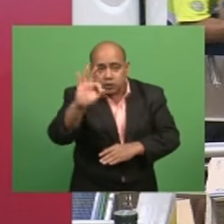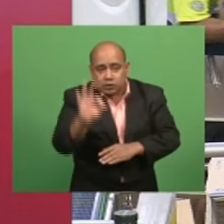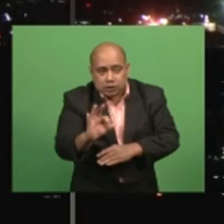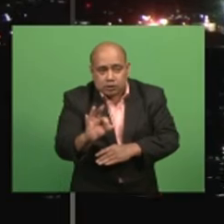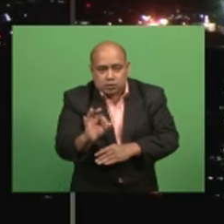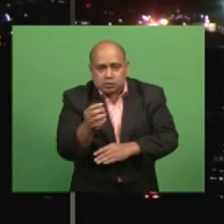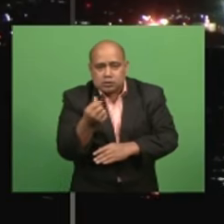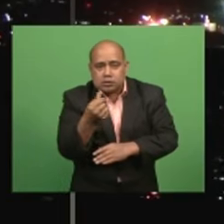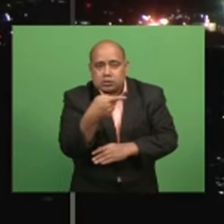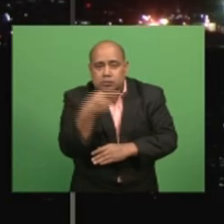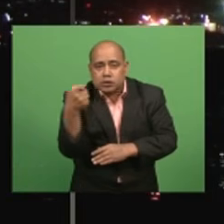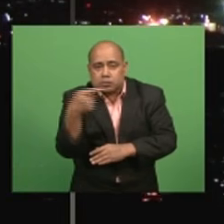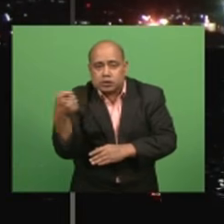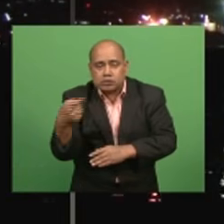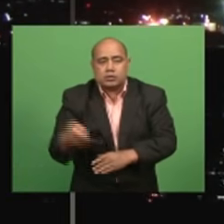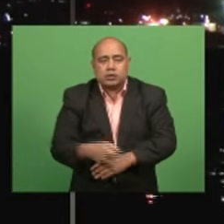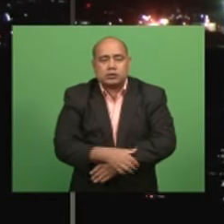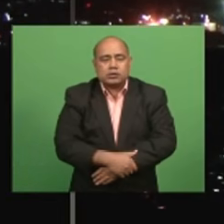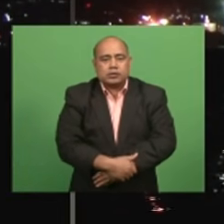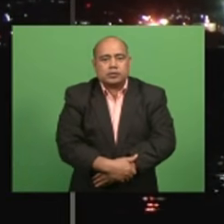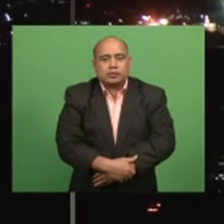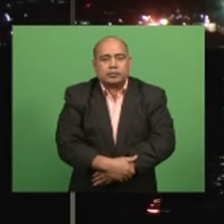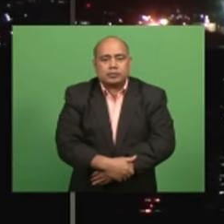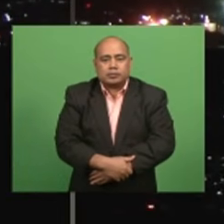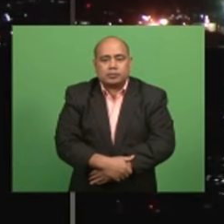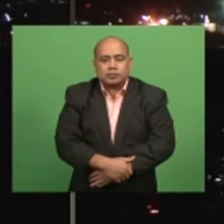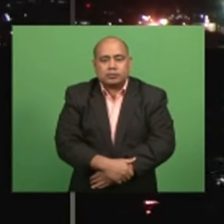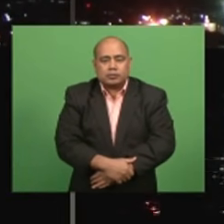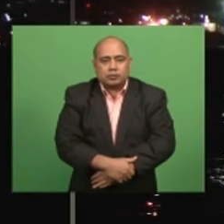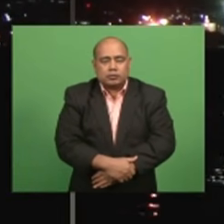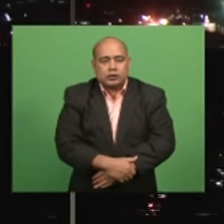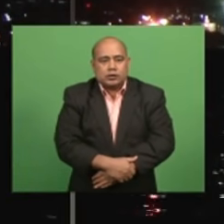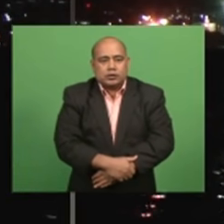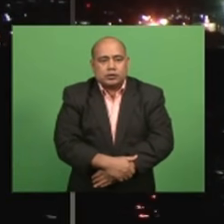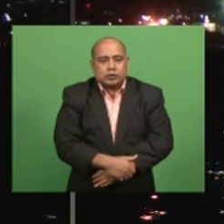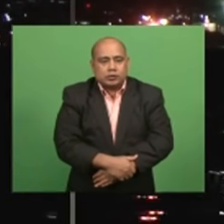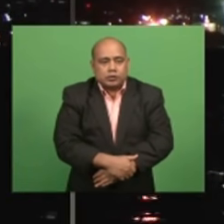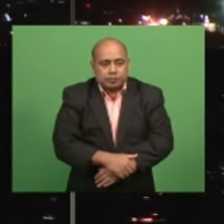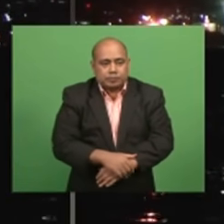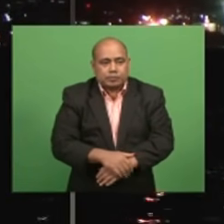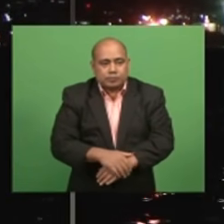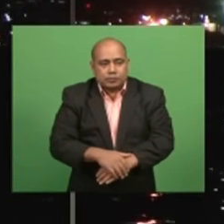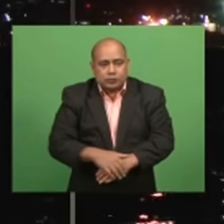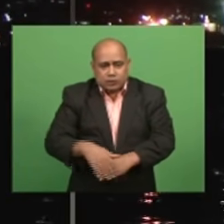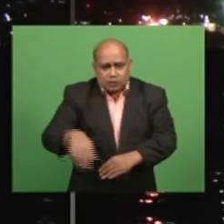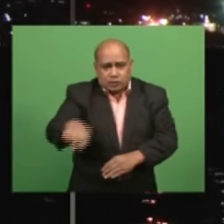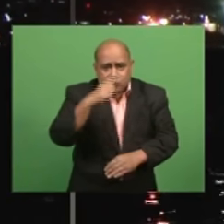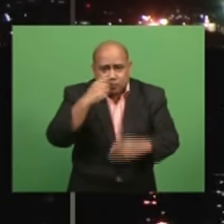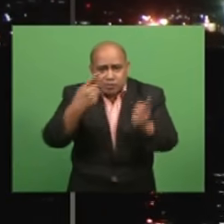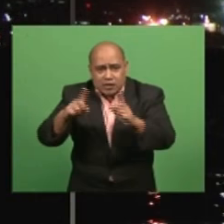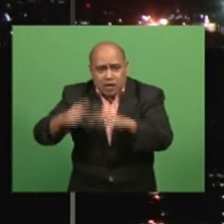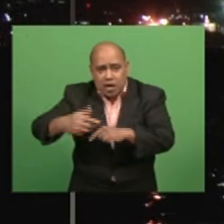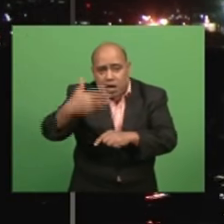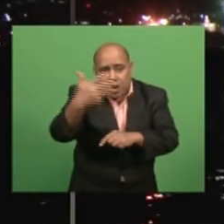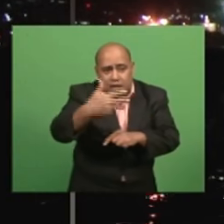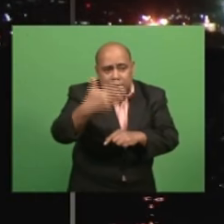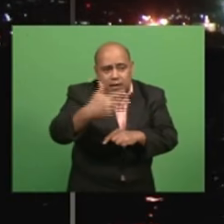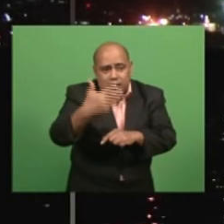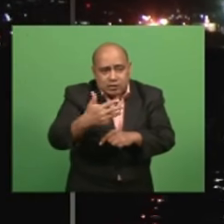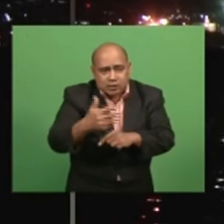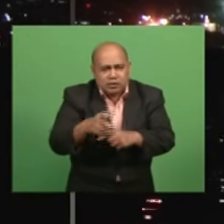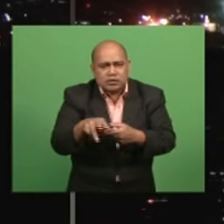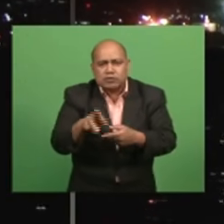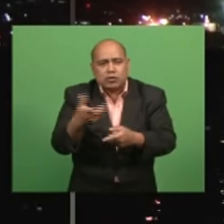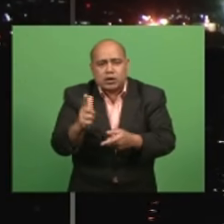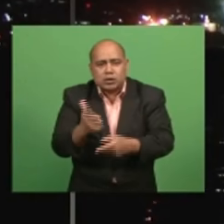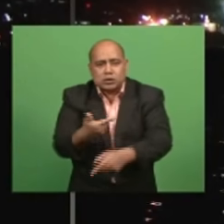50%. As the number of COVID-19 deaths continue to rise across the world, the search for a vaccine has taken